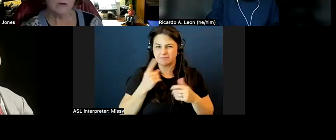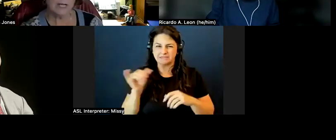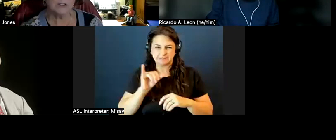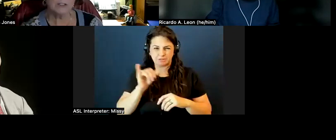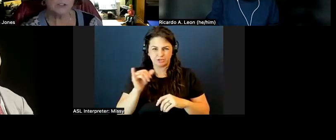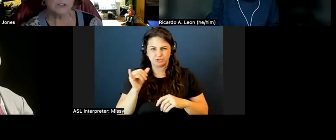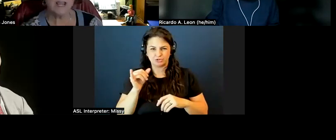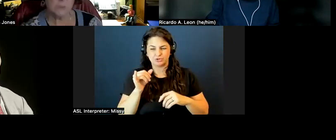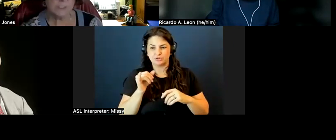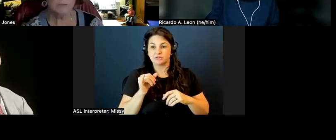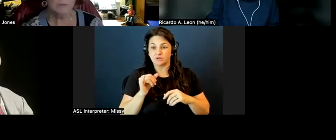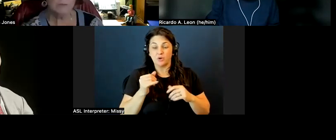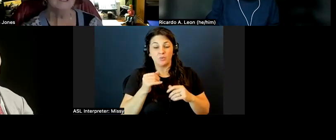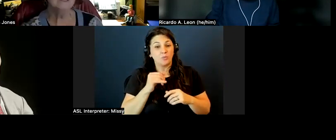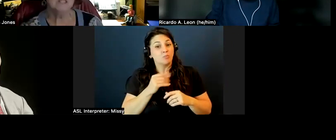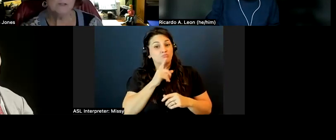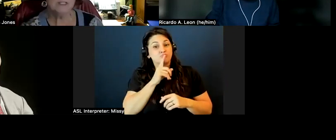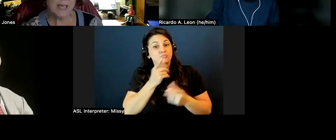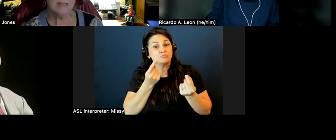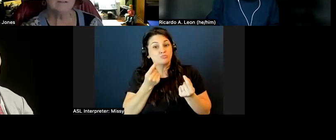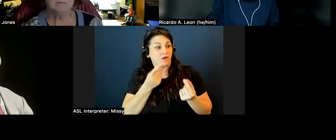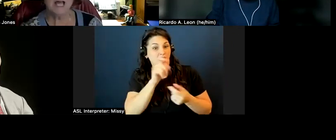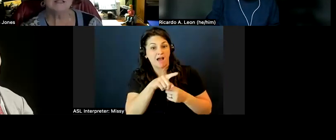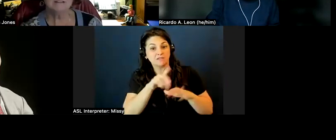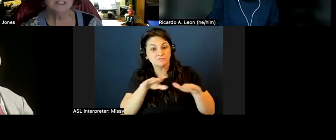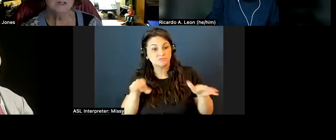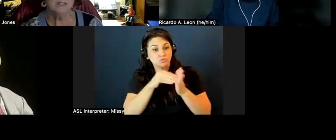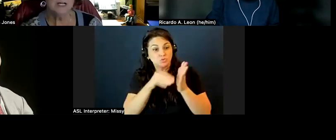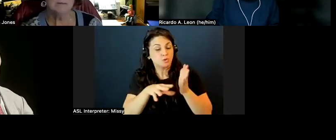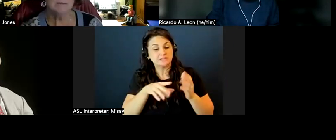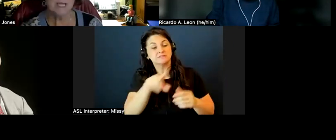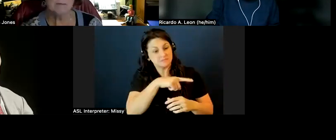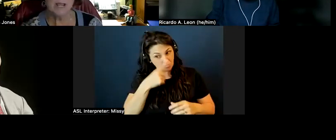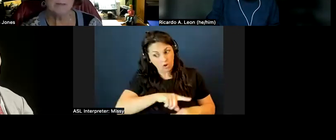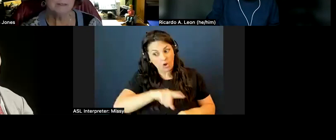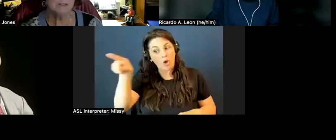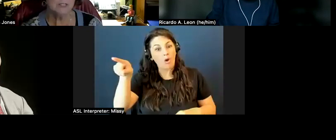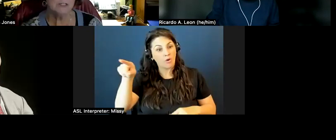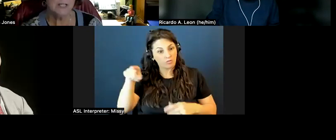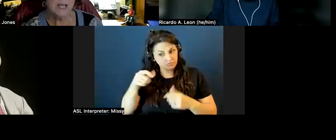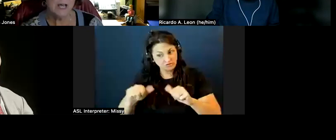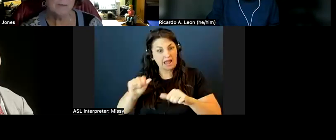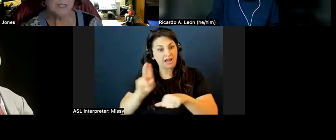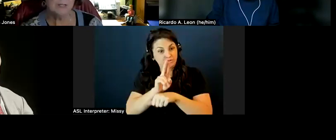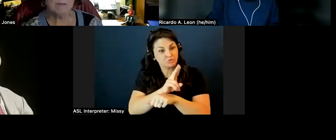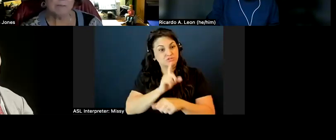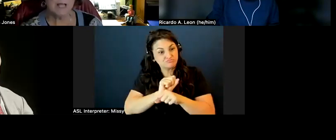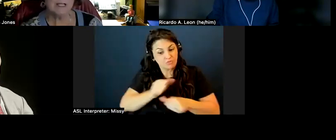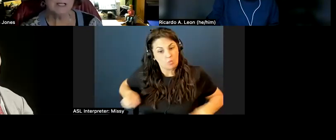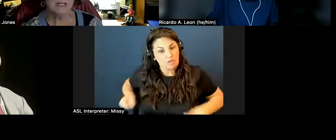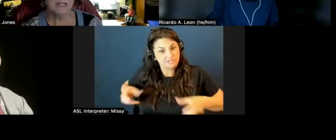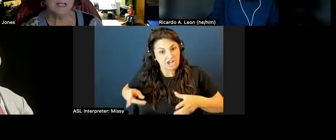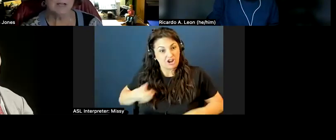go out and actually try using a wheelchair, using that block, type ramp situation, and traveling a